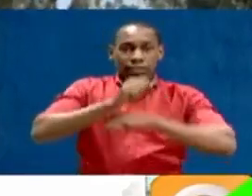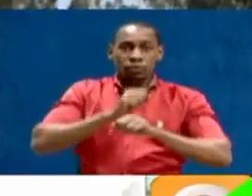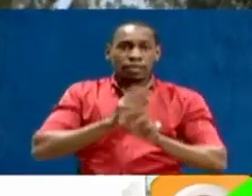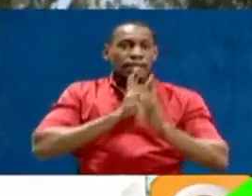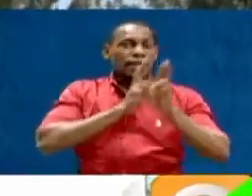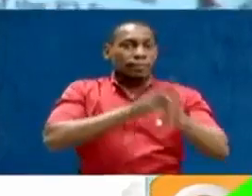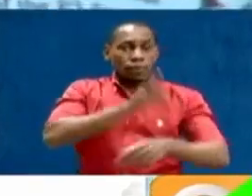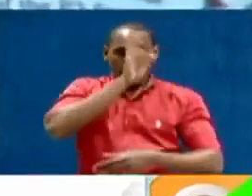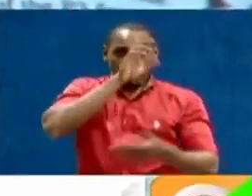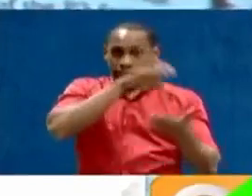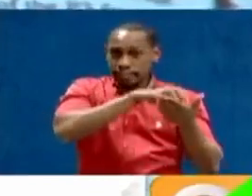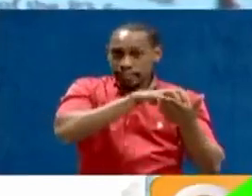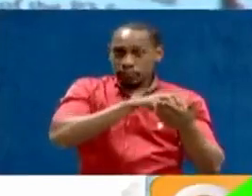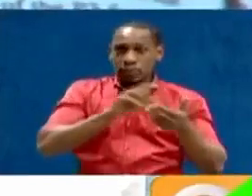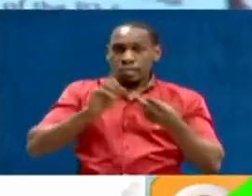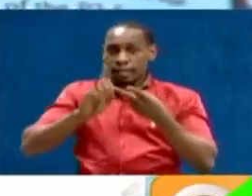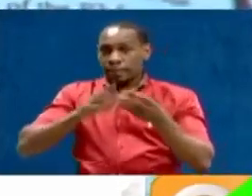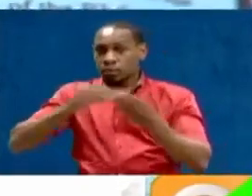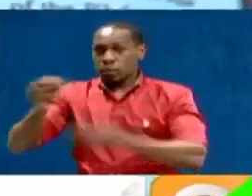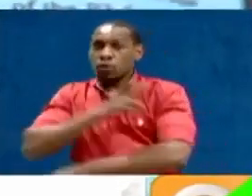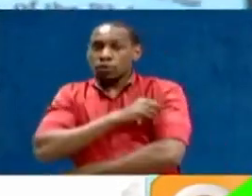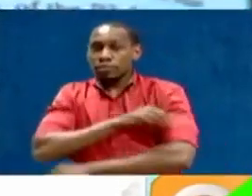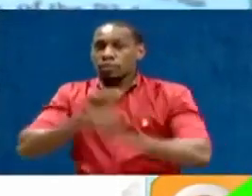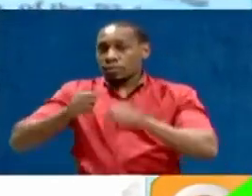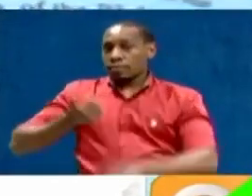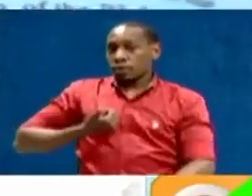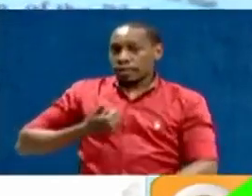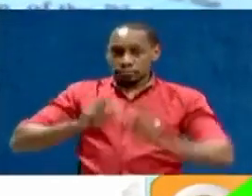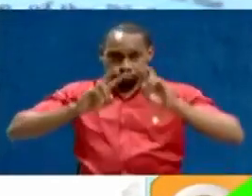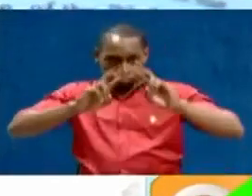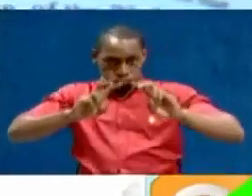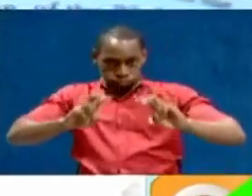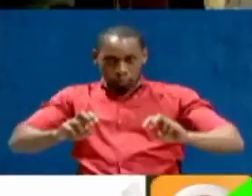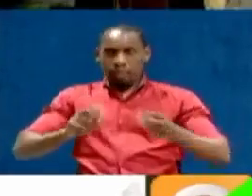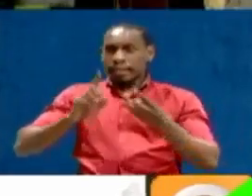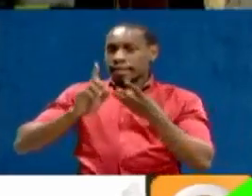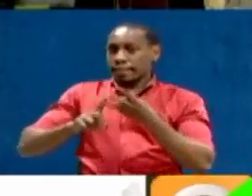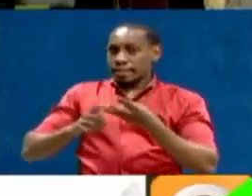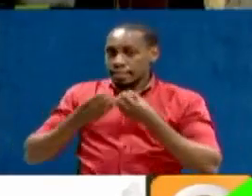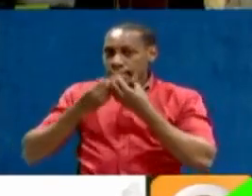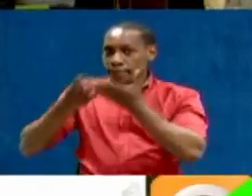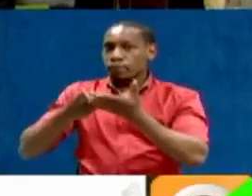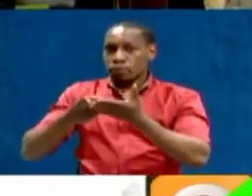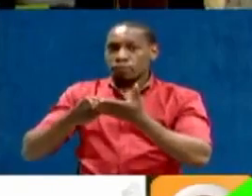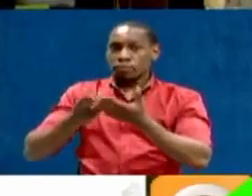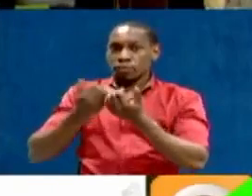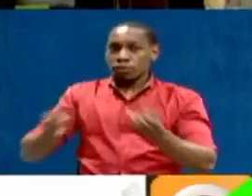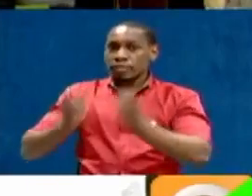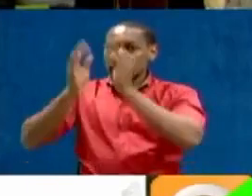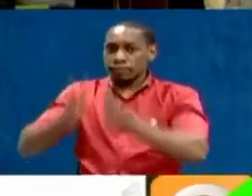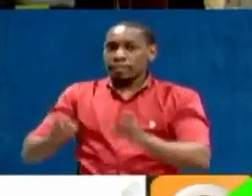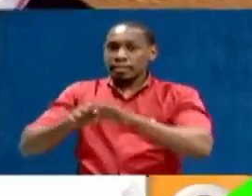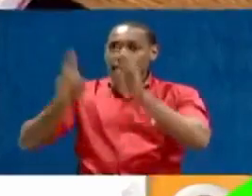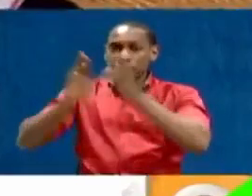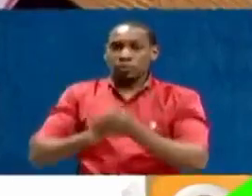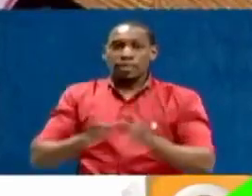kutoa ripoti katika kituo cha polisi, kisha kwenda hospitalini ili msichana huyo achunguzwe na mwishowe kuarifu maafisa wa watoto kuhusu swala